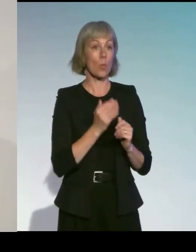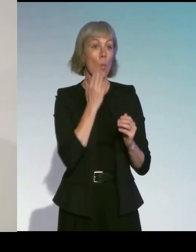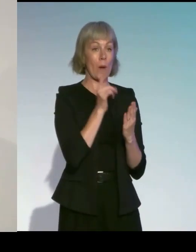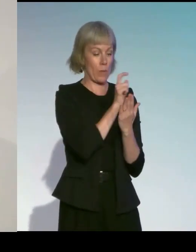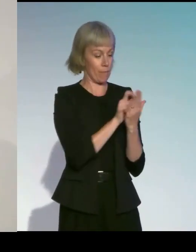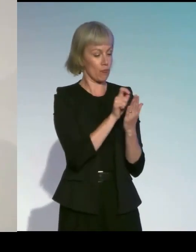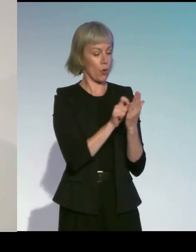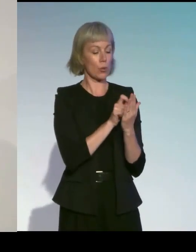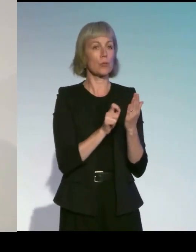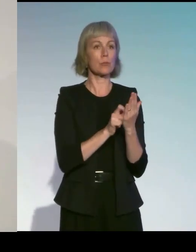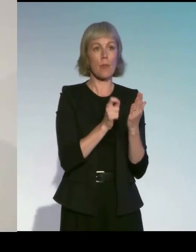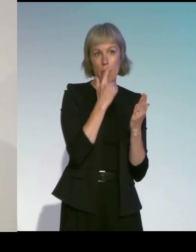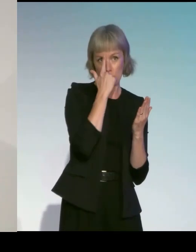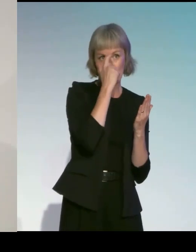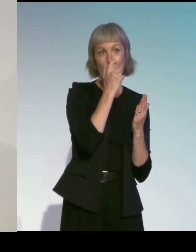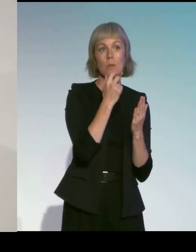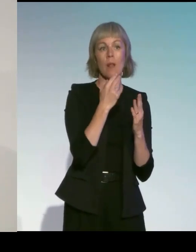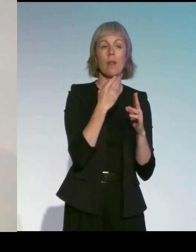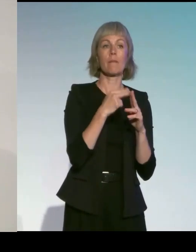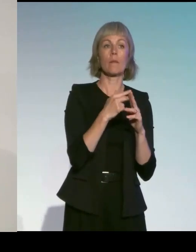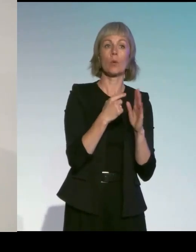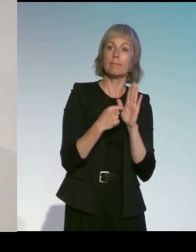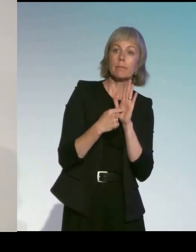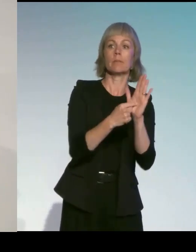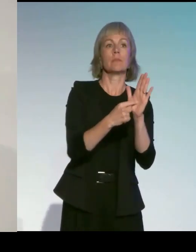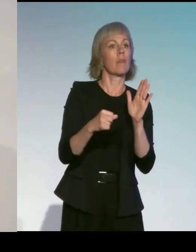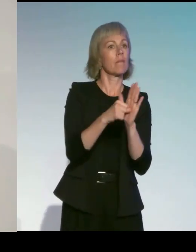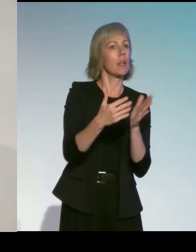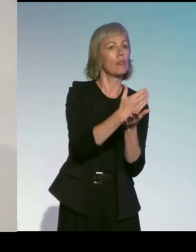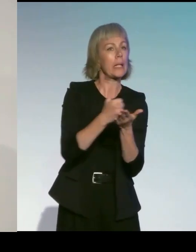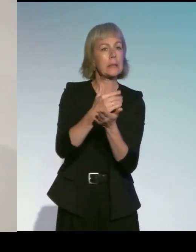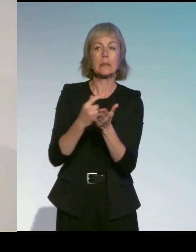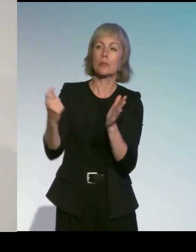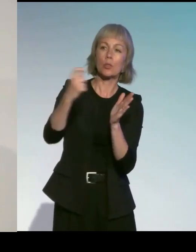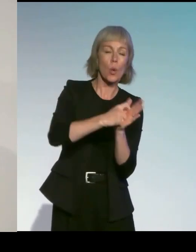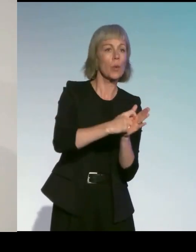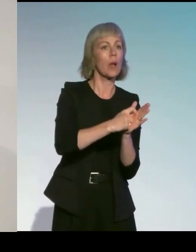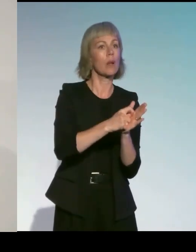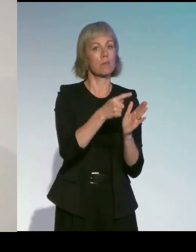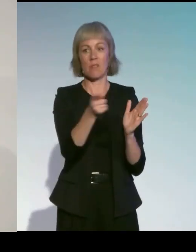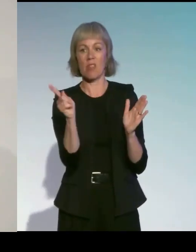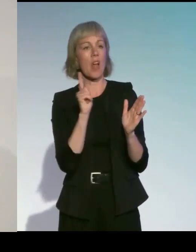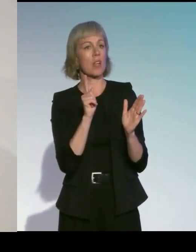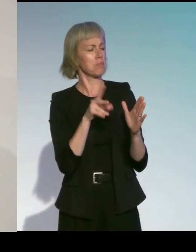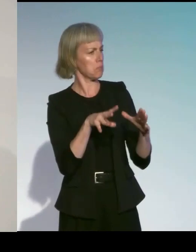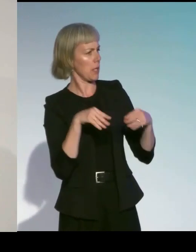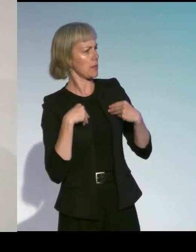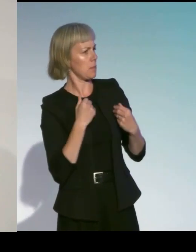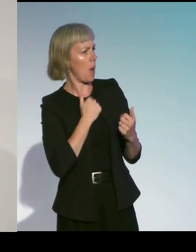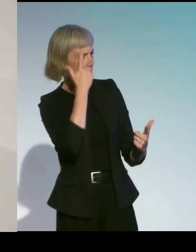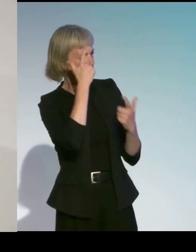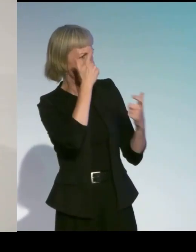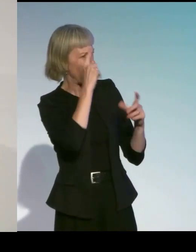that the donors actually asked, you know, us to do, they didn't even accept any of our